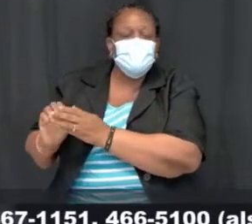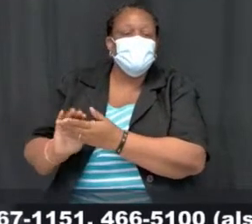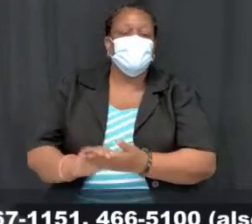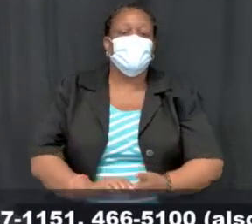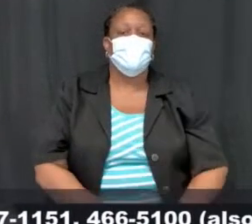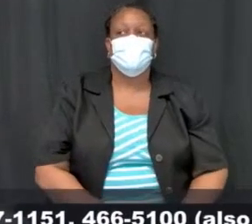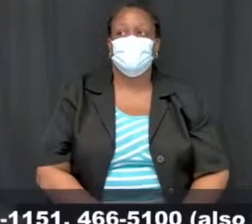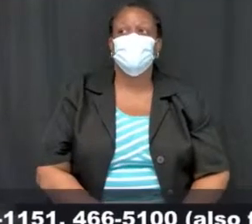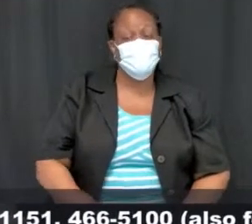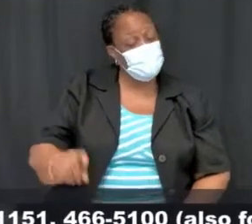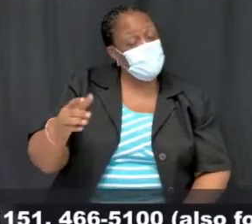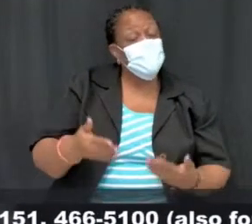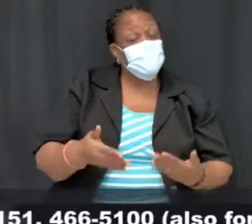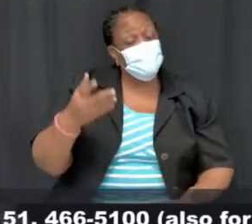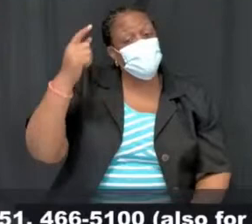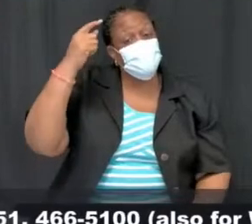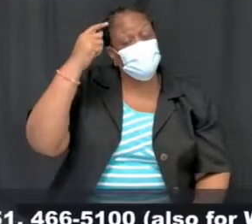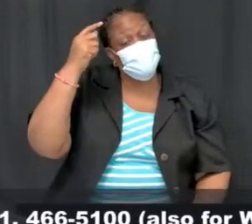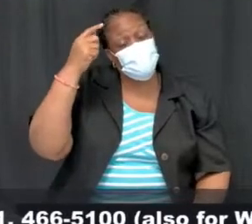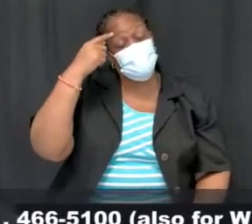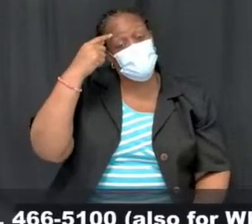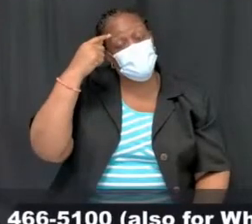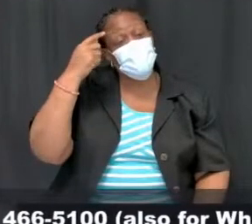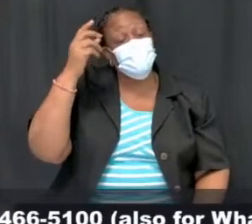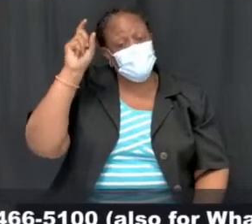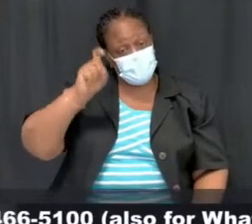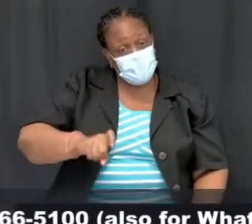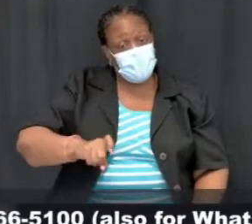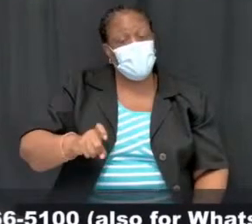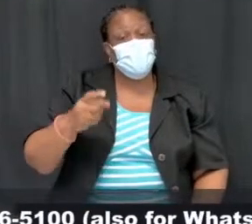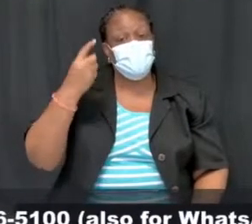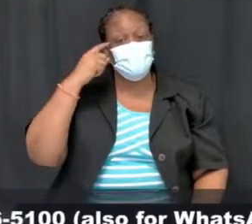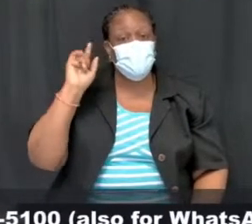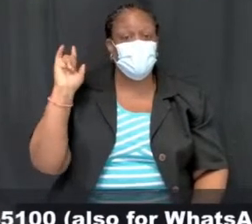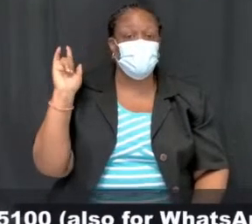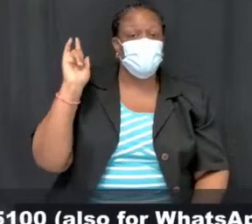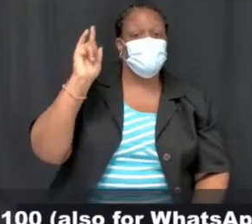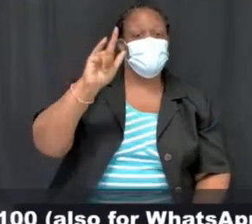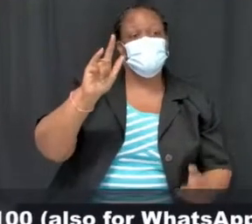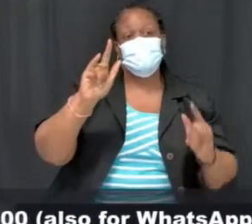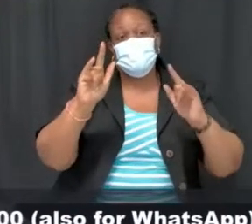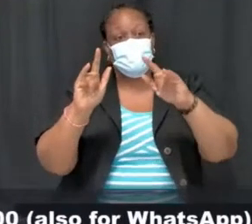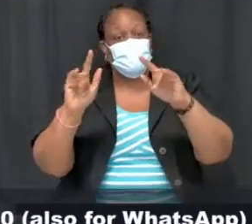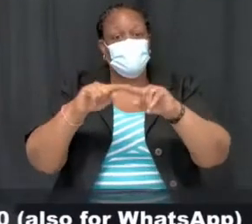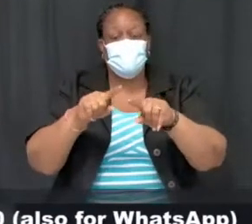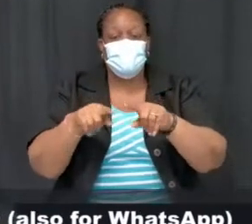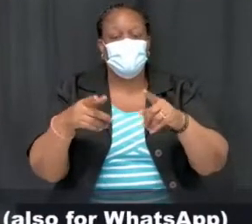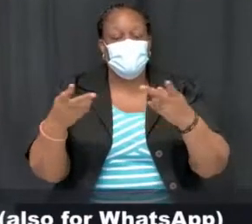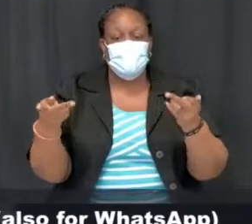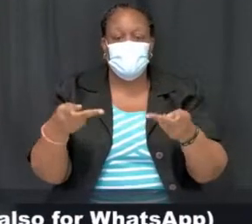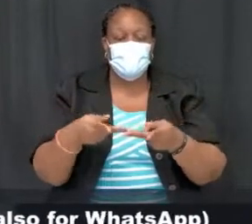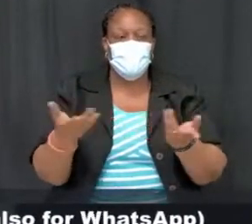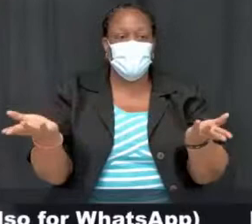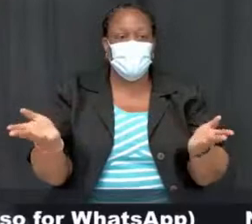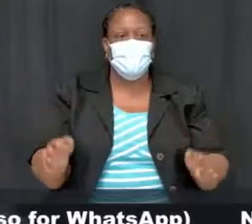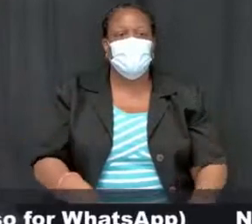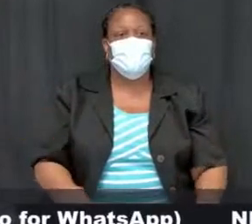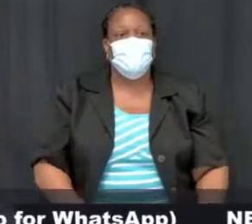required sometimes for traveling now. And so you need to make sure that you have it in a place where you can pull it if you need it.